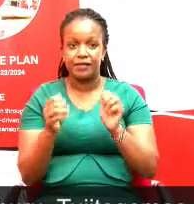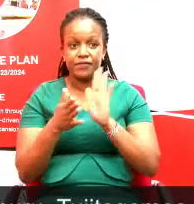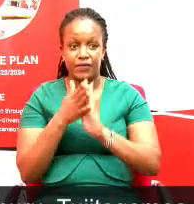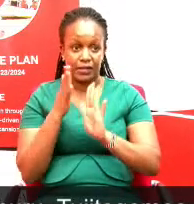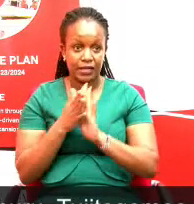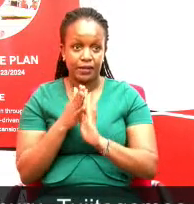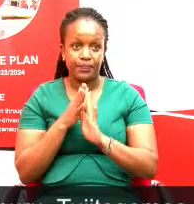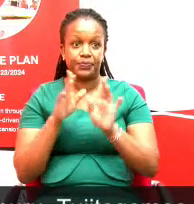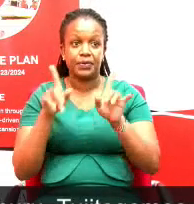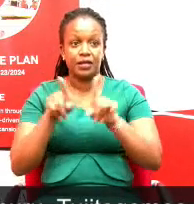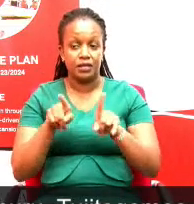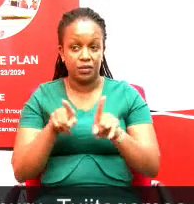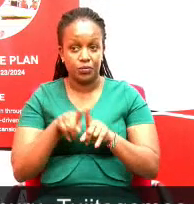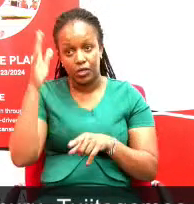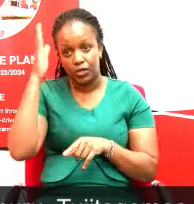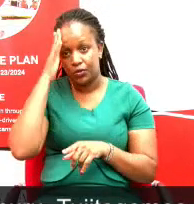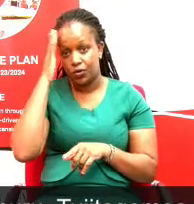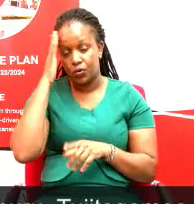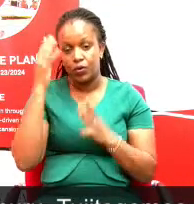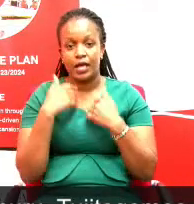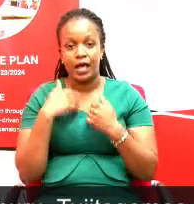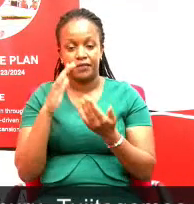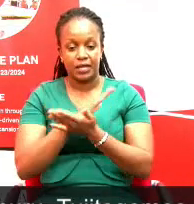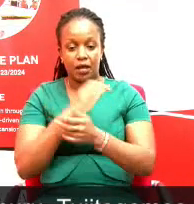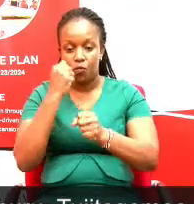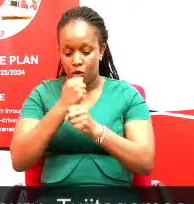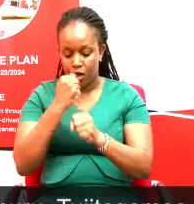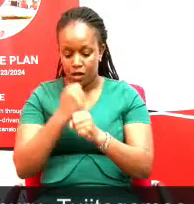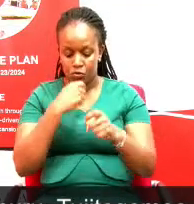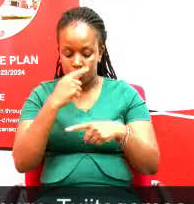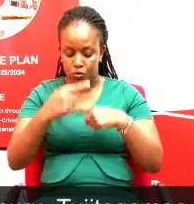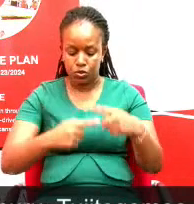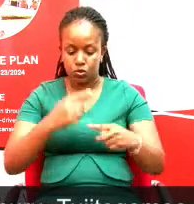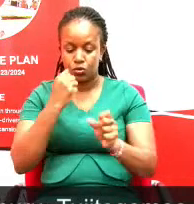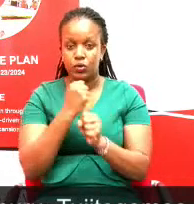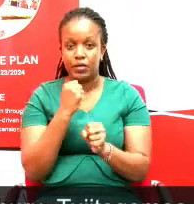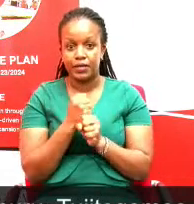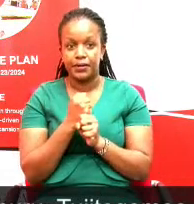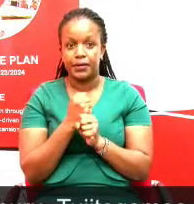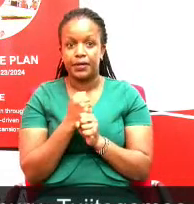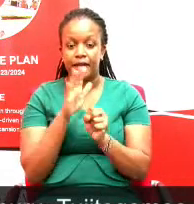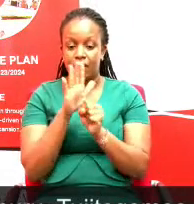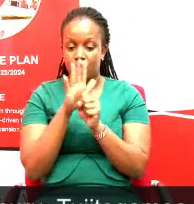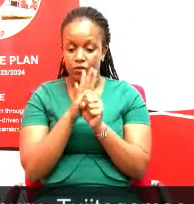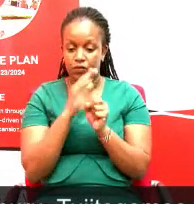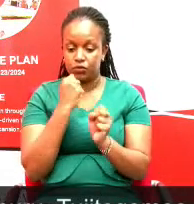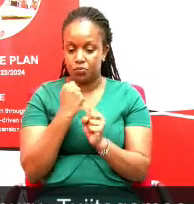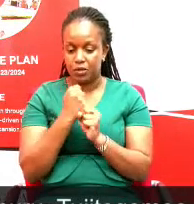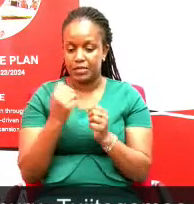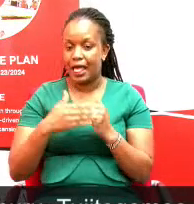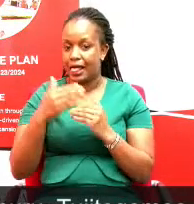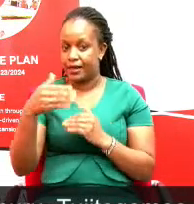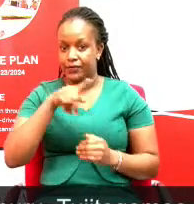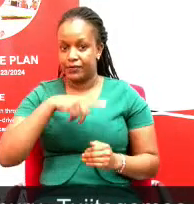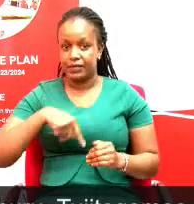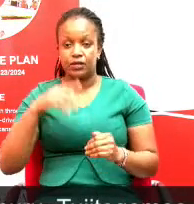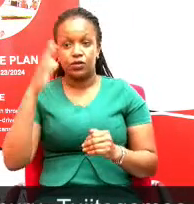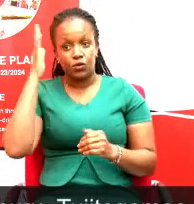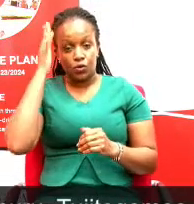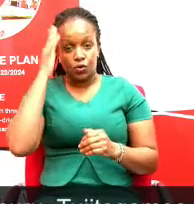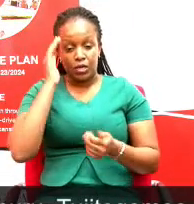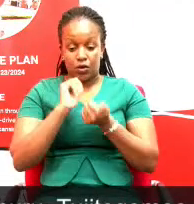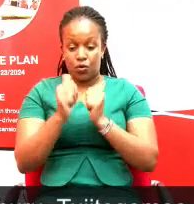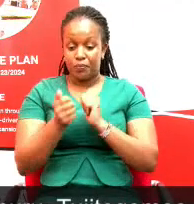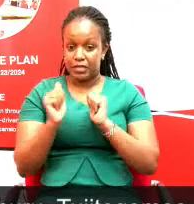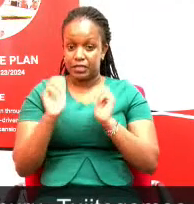but we know that we have some work to do, and a lot of work remains ahead of us. You know, this is a very, very competitive